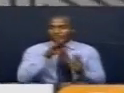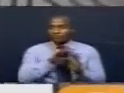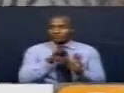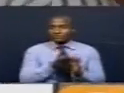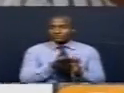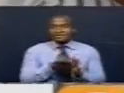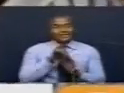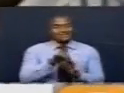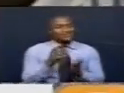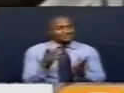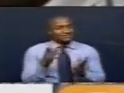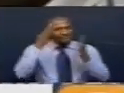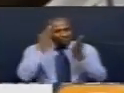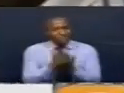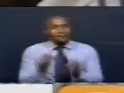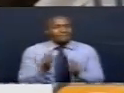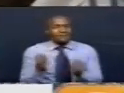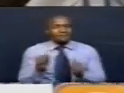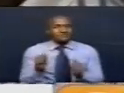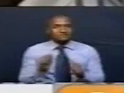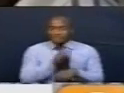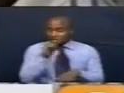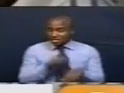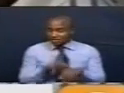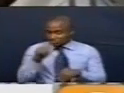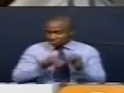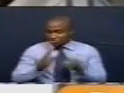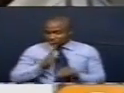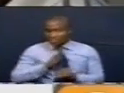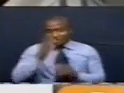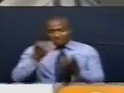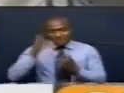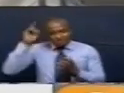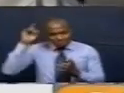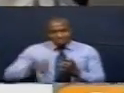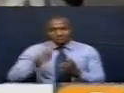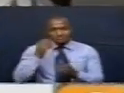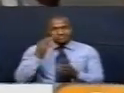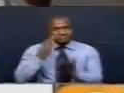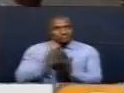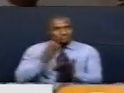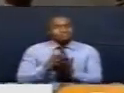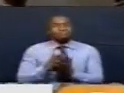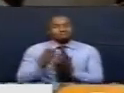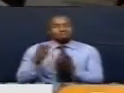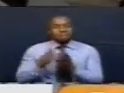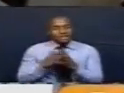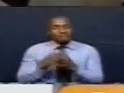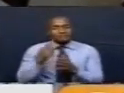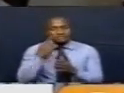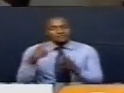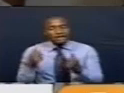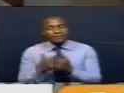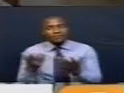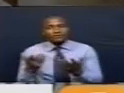provisional results. The National Elections Board needs to verify them before they can actually contribute to this race as well. They are not here at the moment. They are still